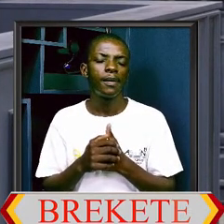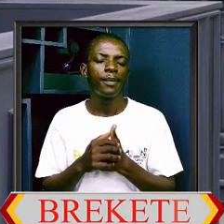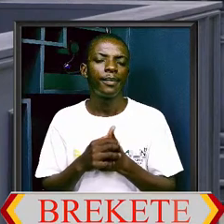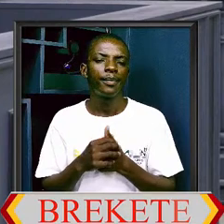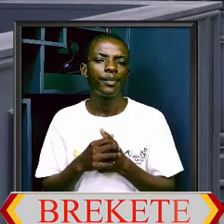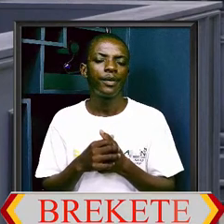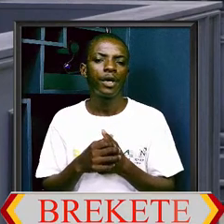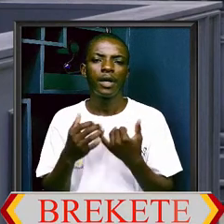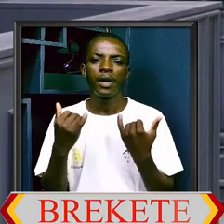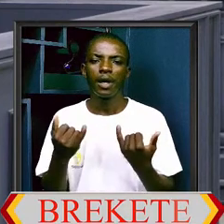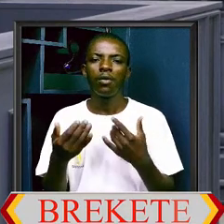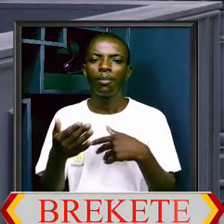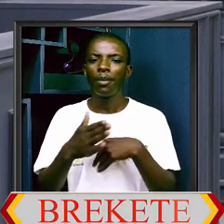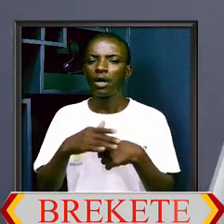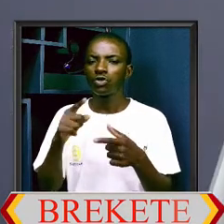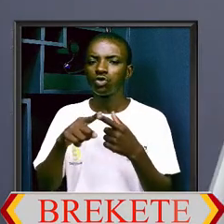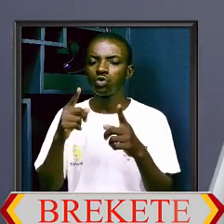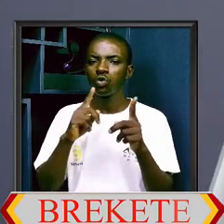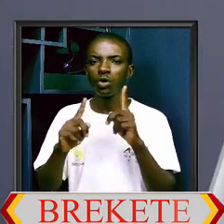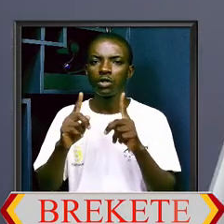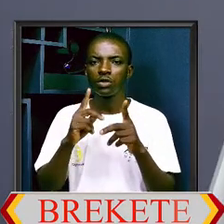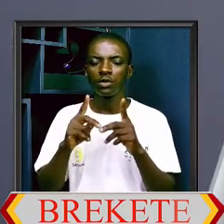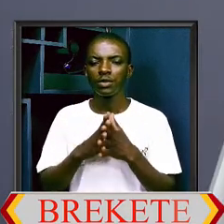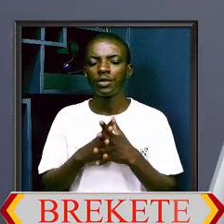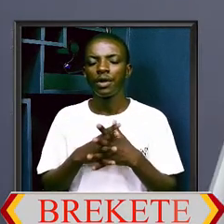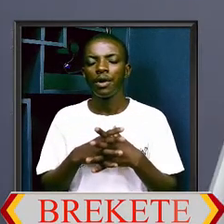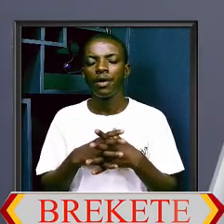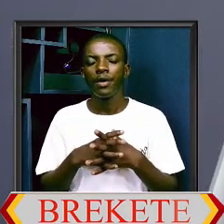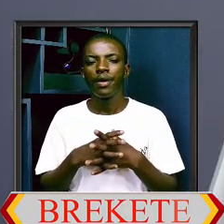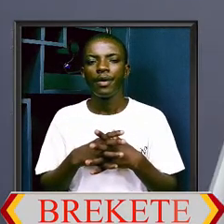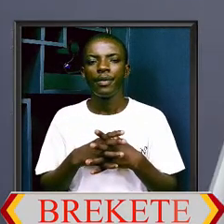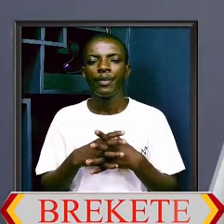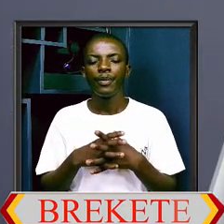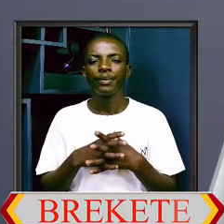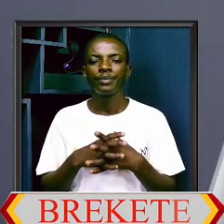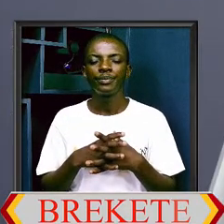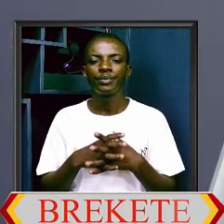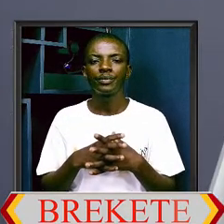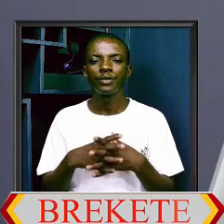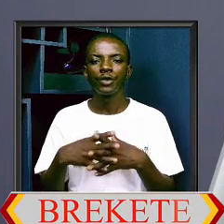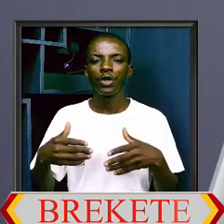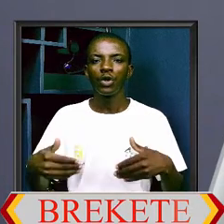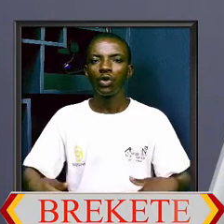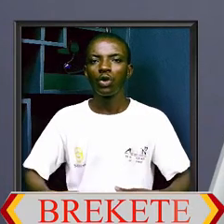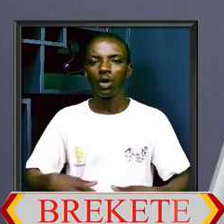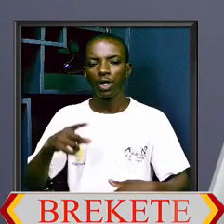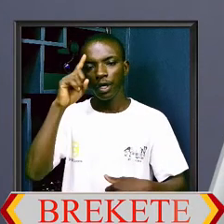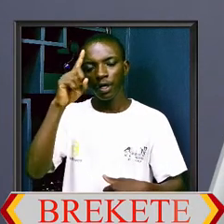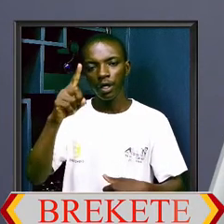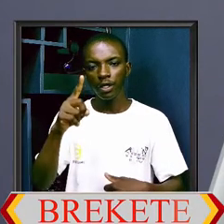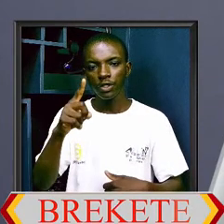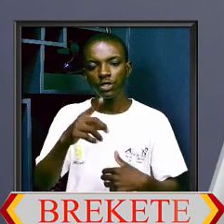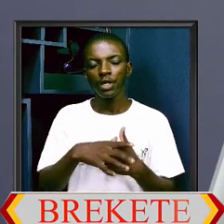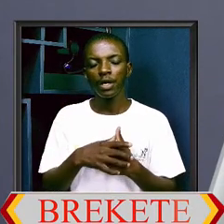condemn now back to what I did talk young